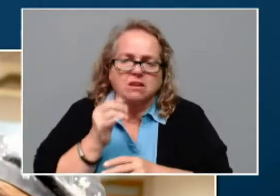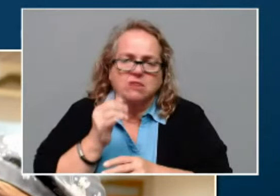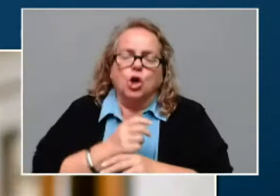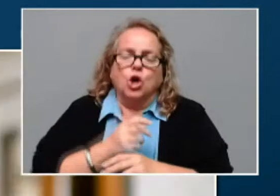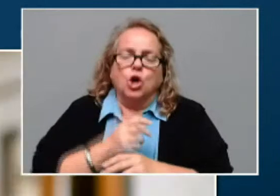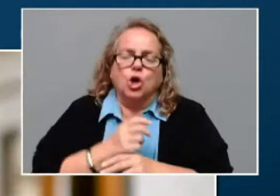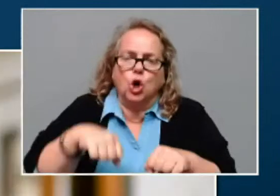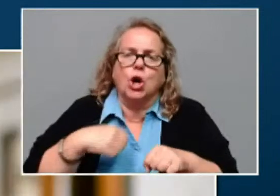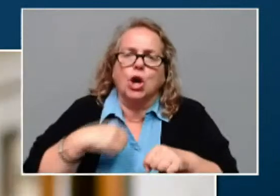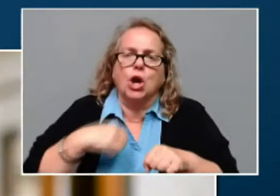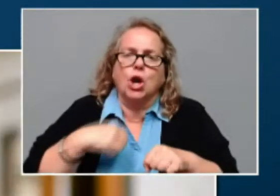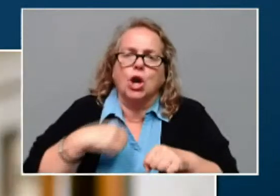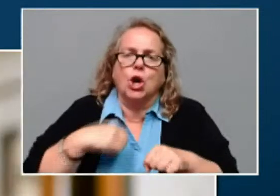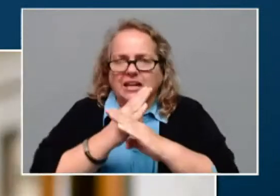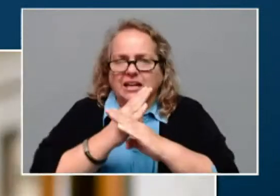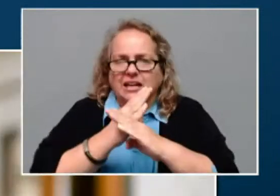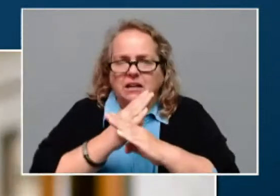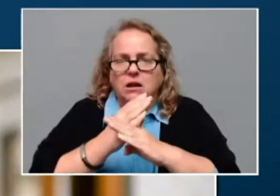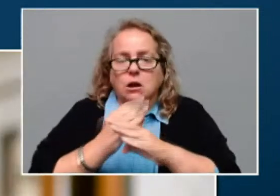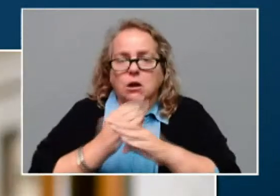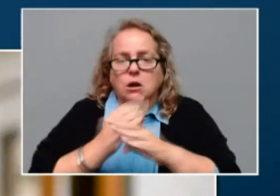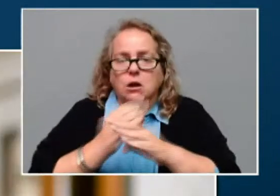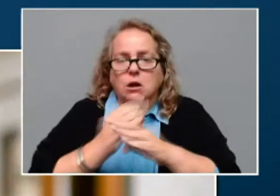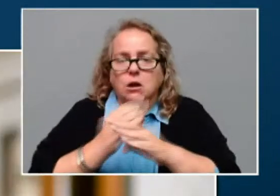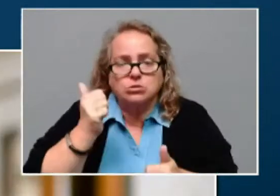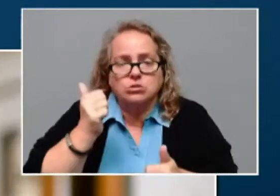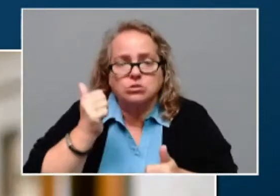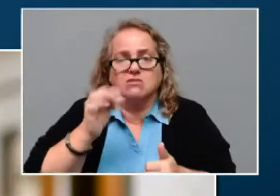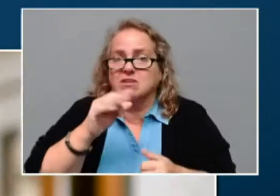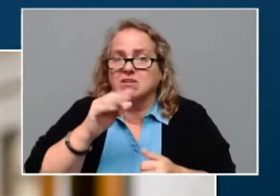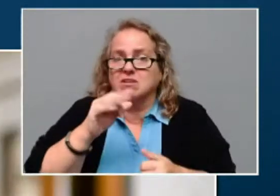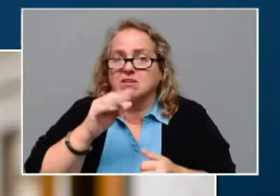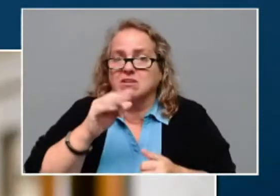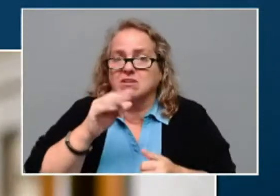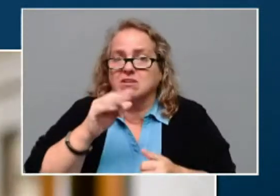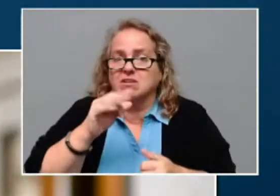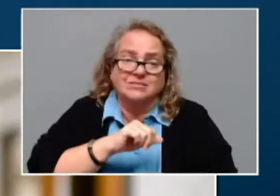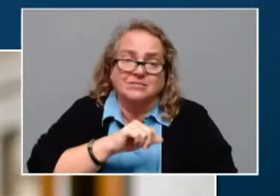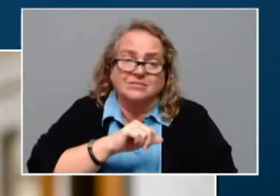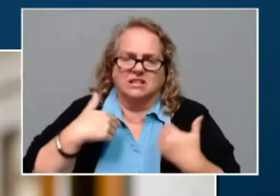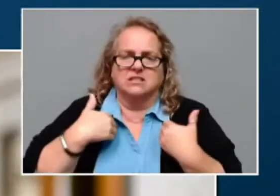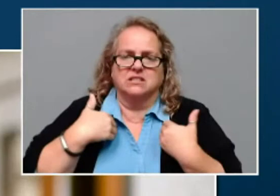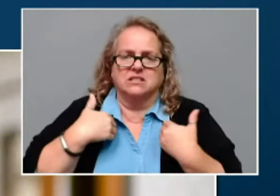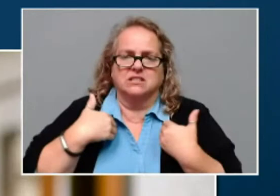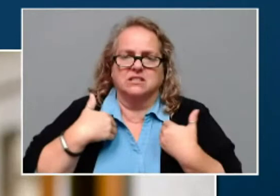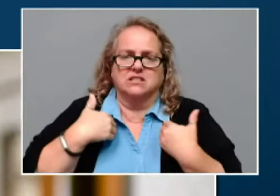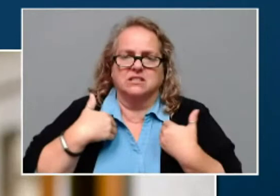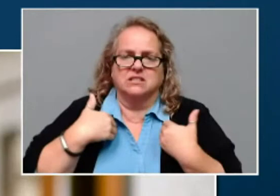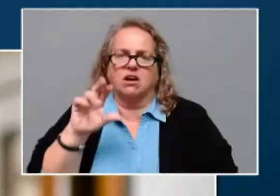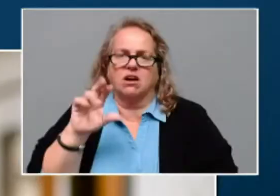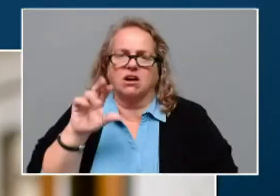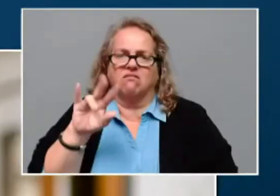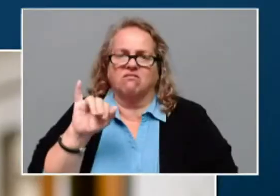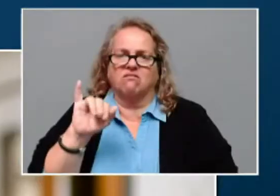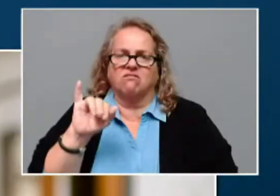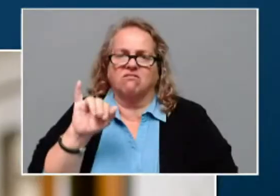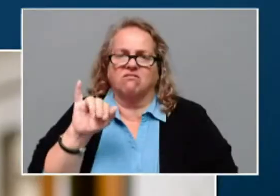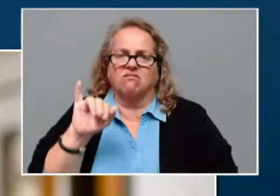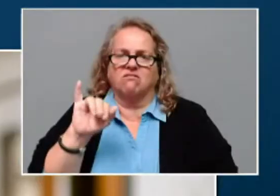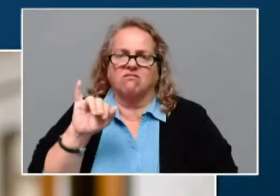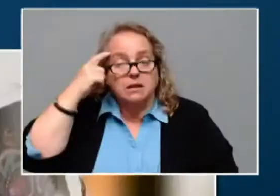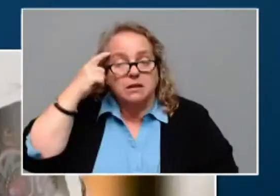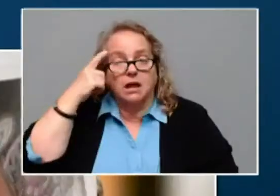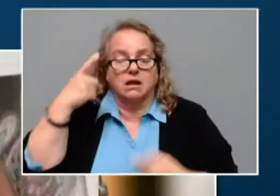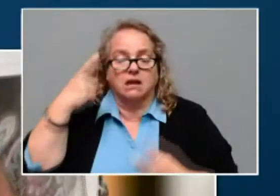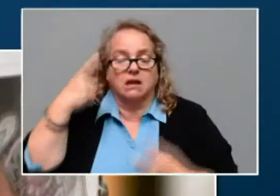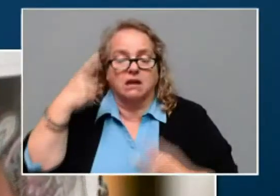this. We're tired of COVID. We're tired. We're all mentally physically drained, we're tired. But we